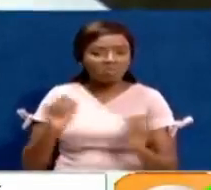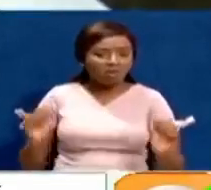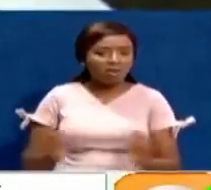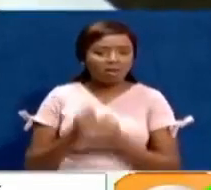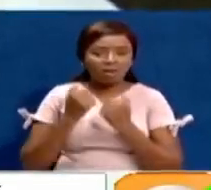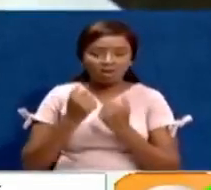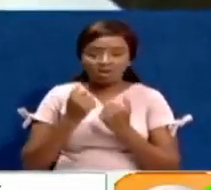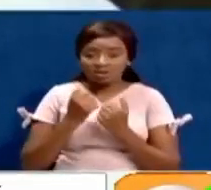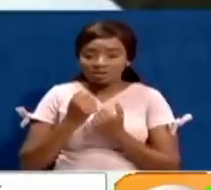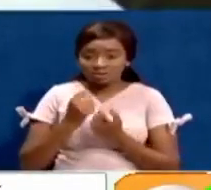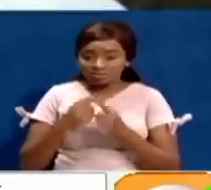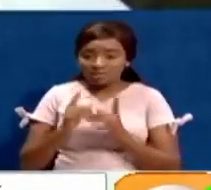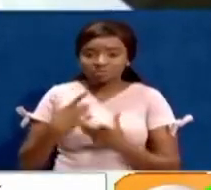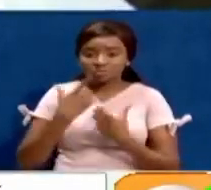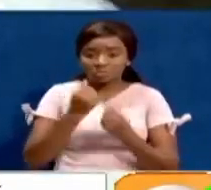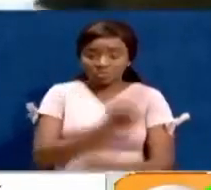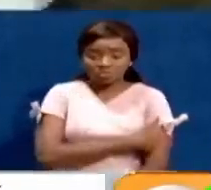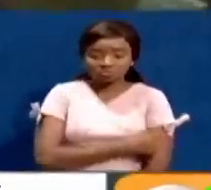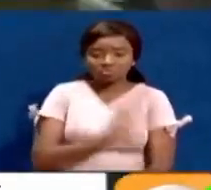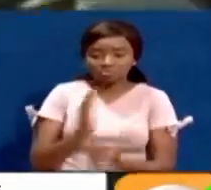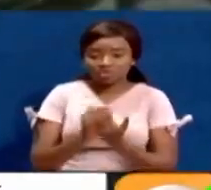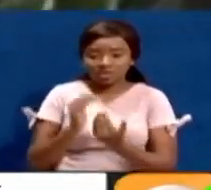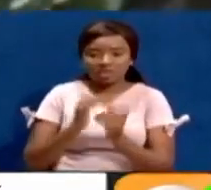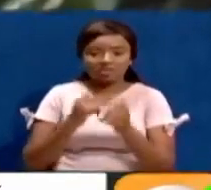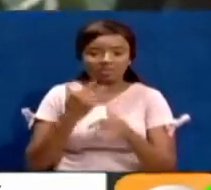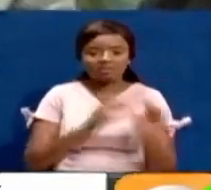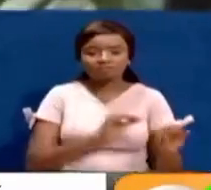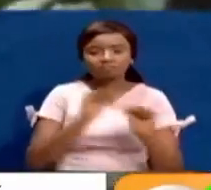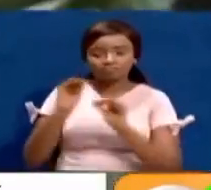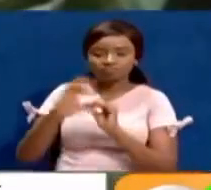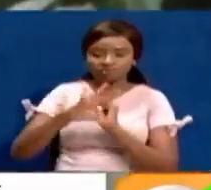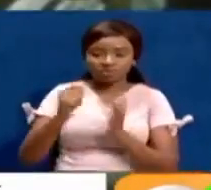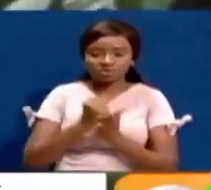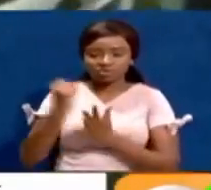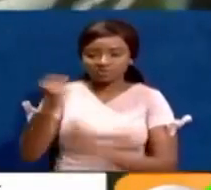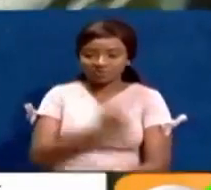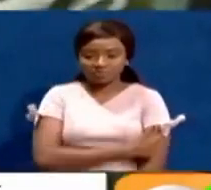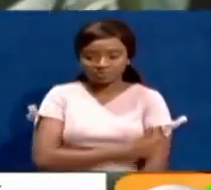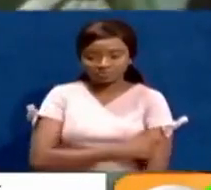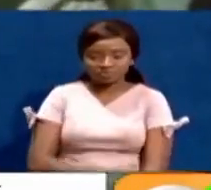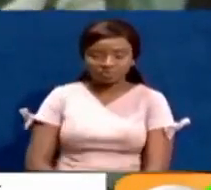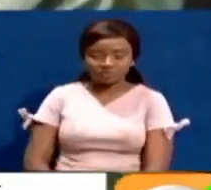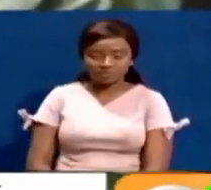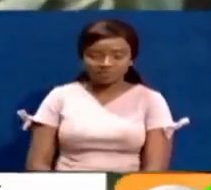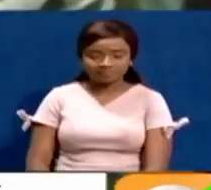to the Nyahururu Private Hospital for first aid before being transferred to the County Referral Hospital.